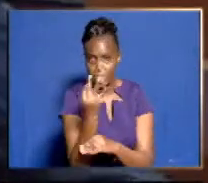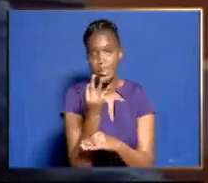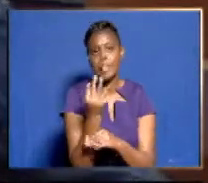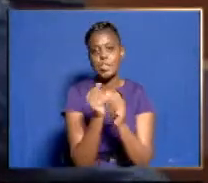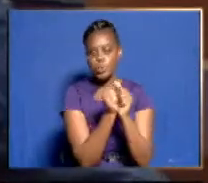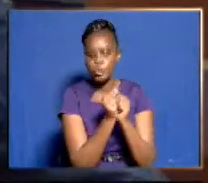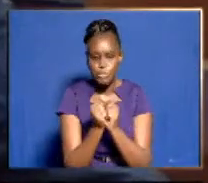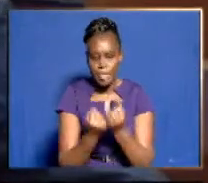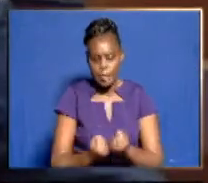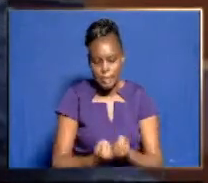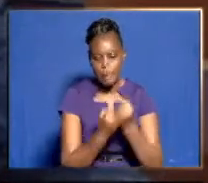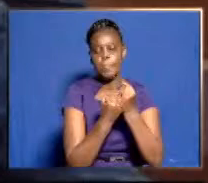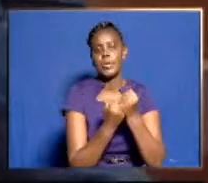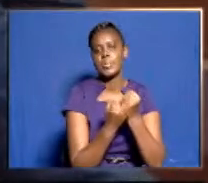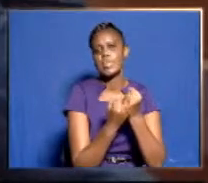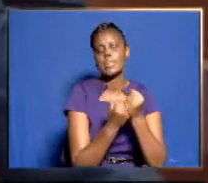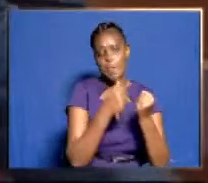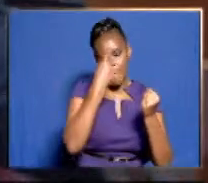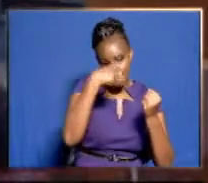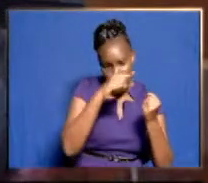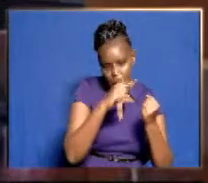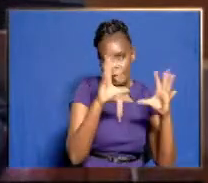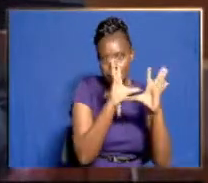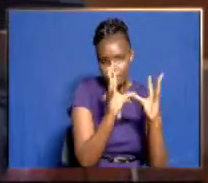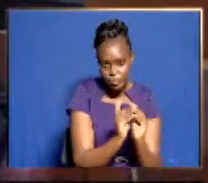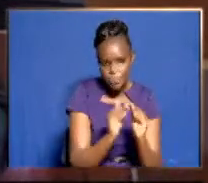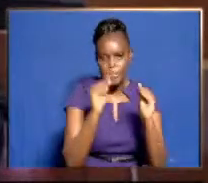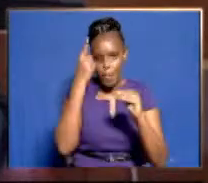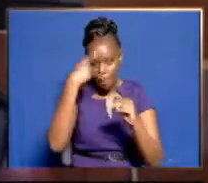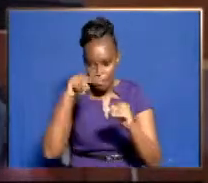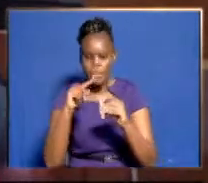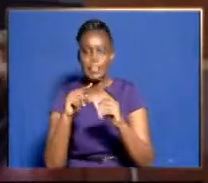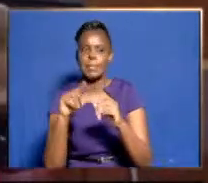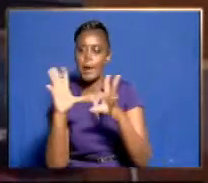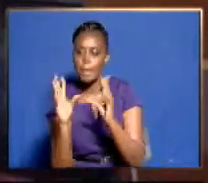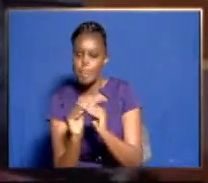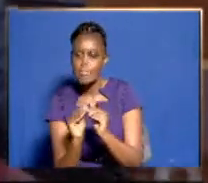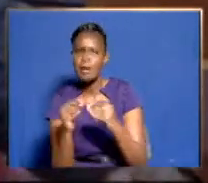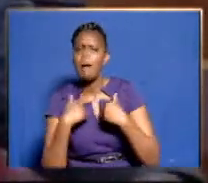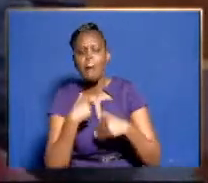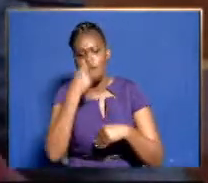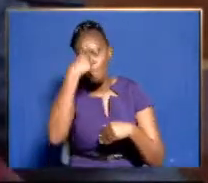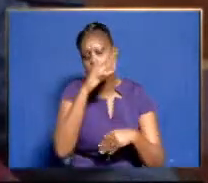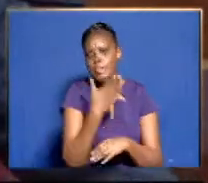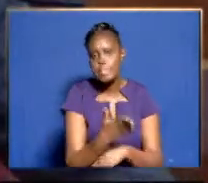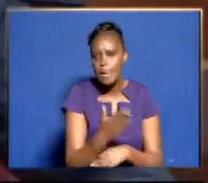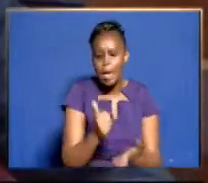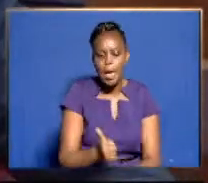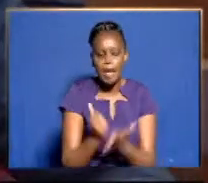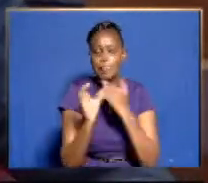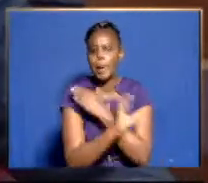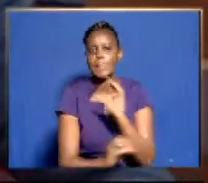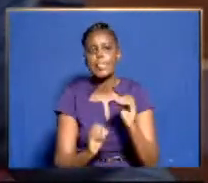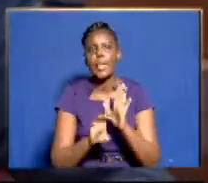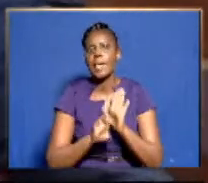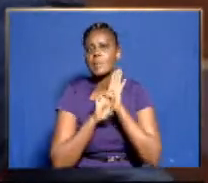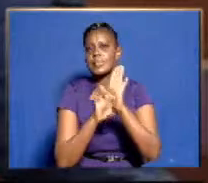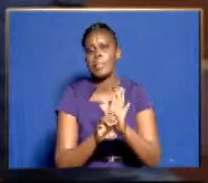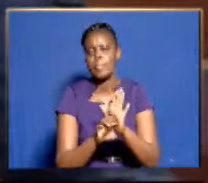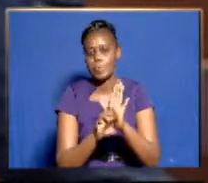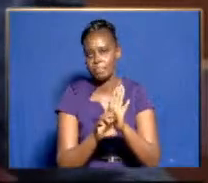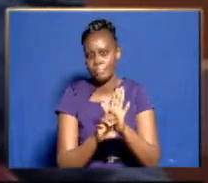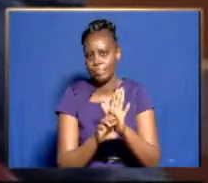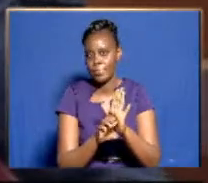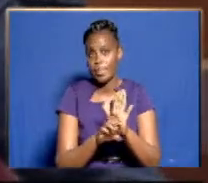actually supported by planning and then by budget. Otherwise, you'll have very hanging policies which don't help this country. For example, a lot